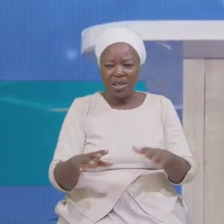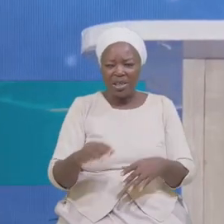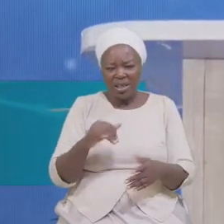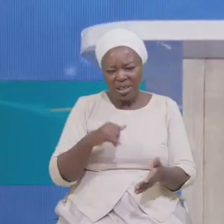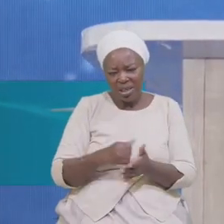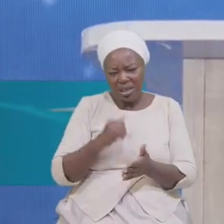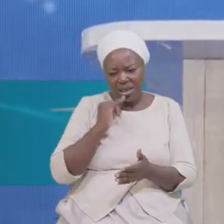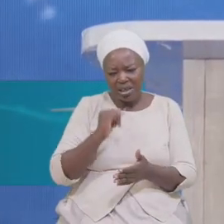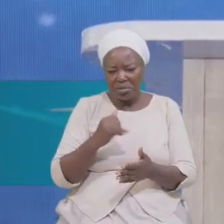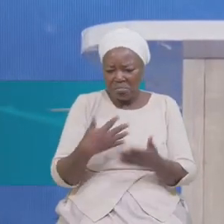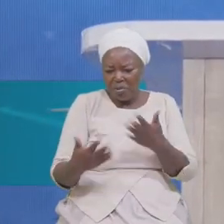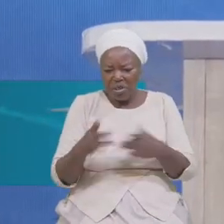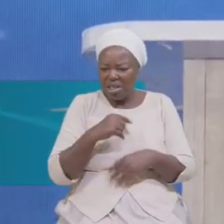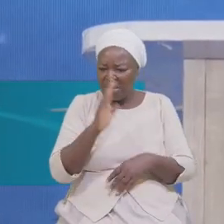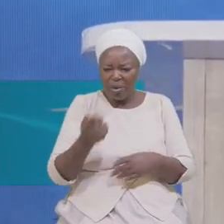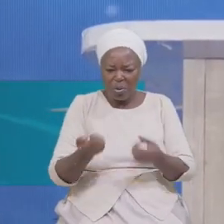word everlasting.